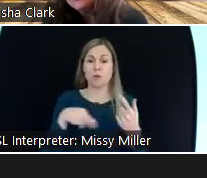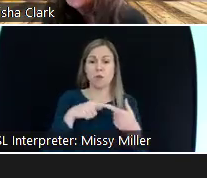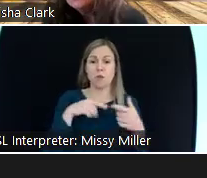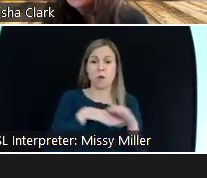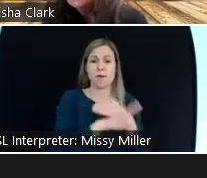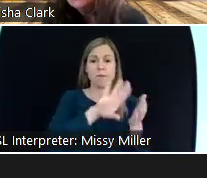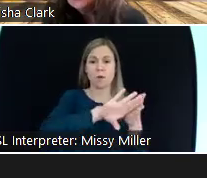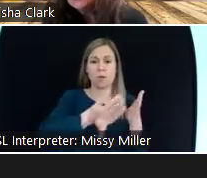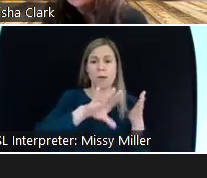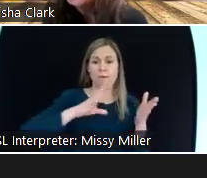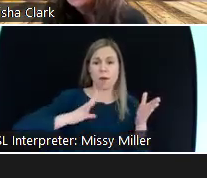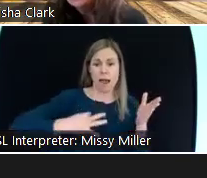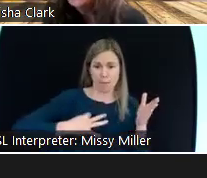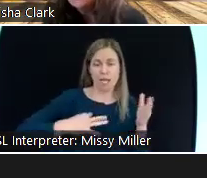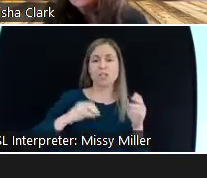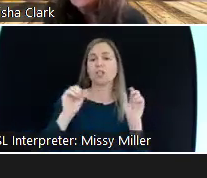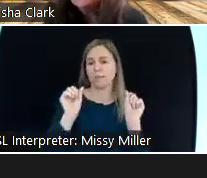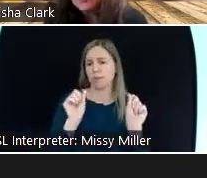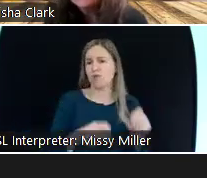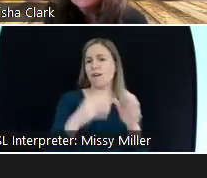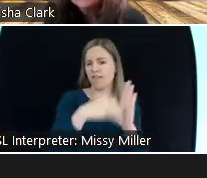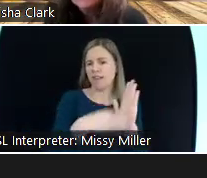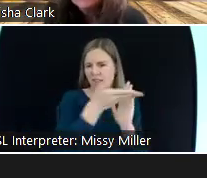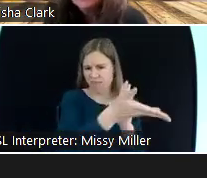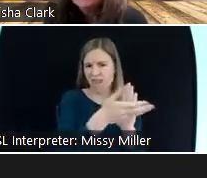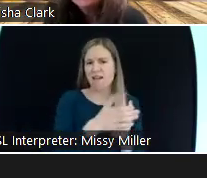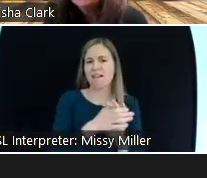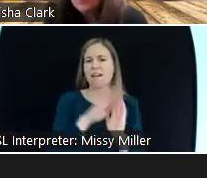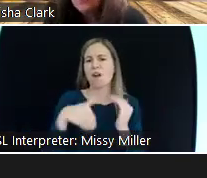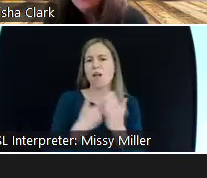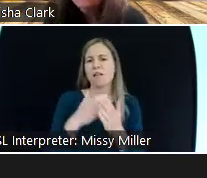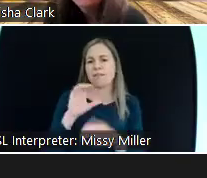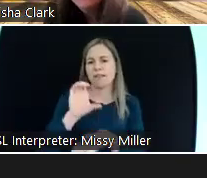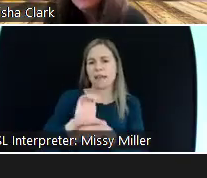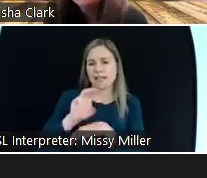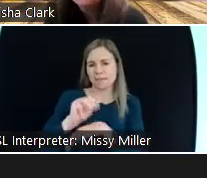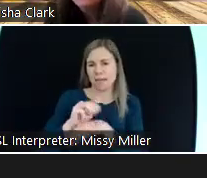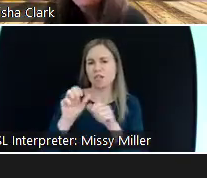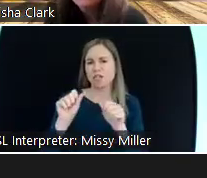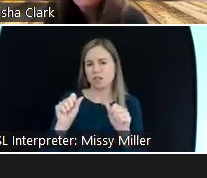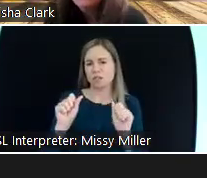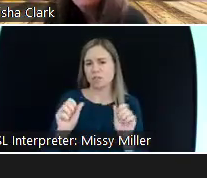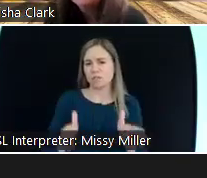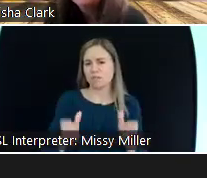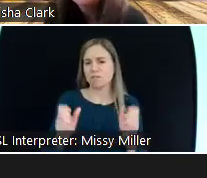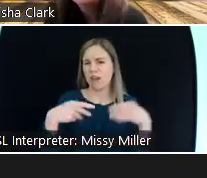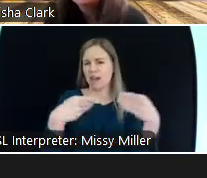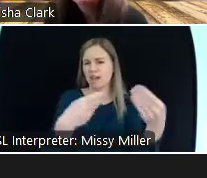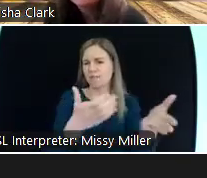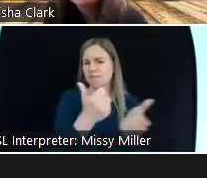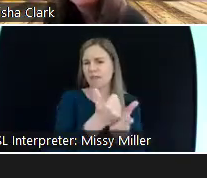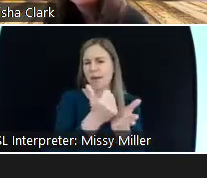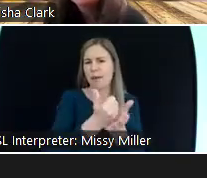the case managers can assist you in doing that as well. And that is reviewed. So